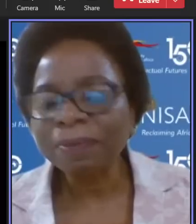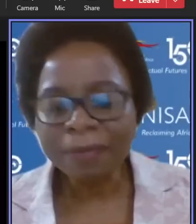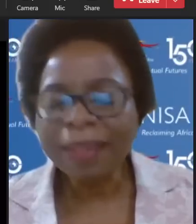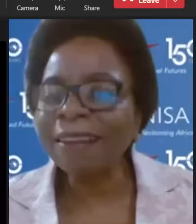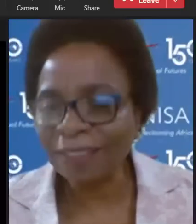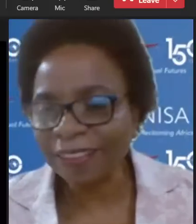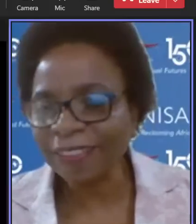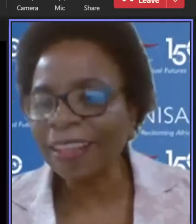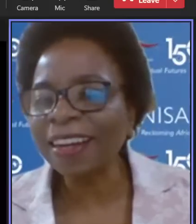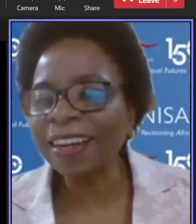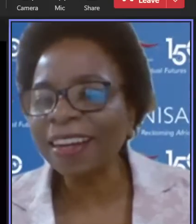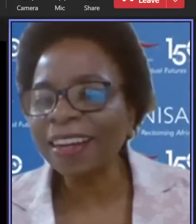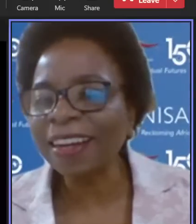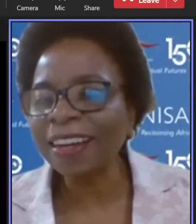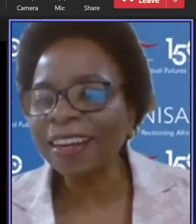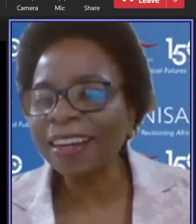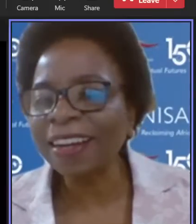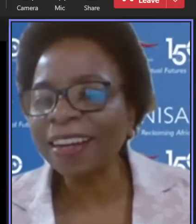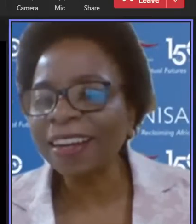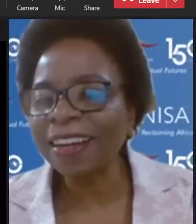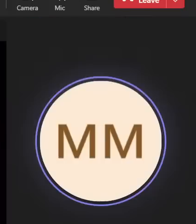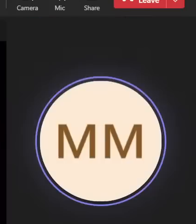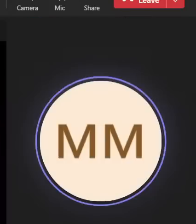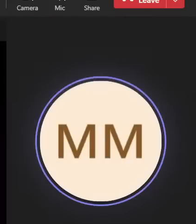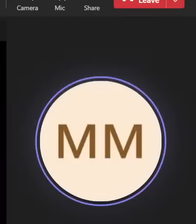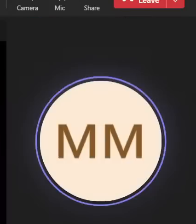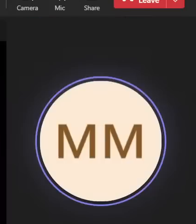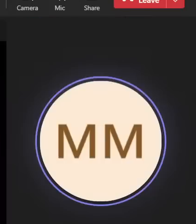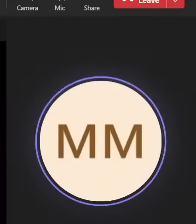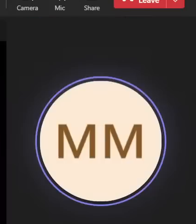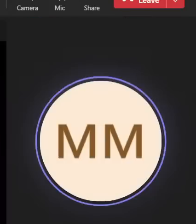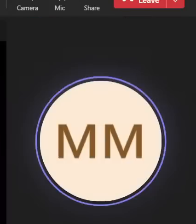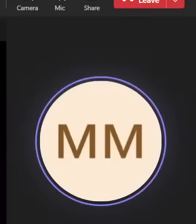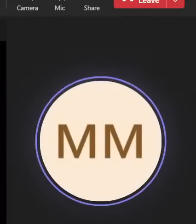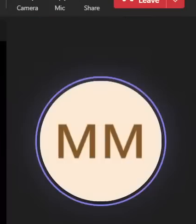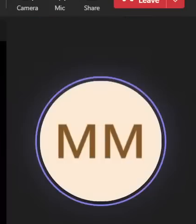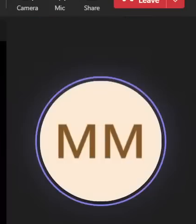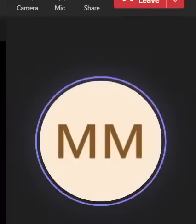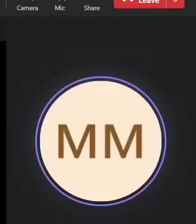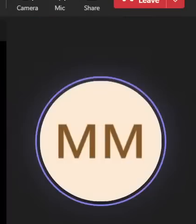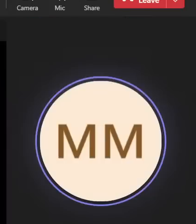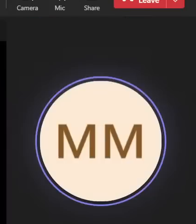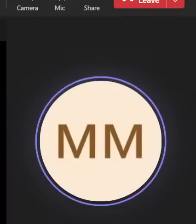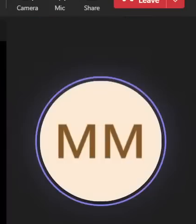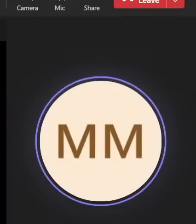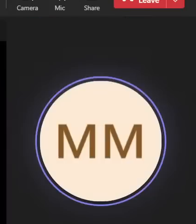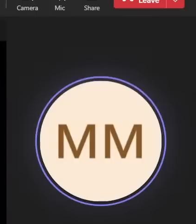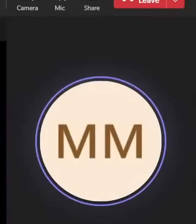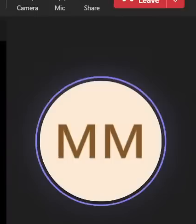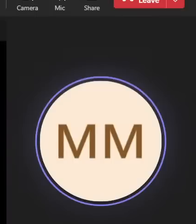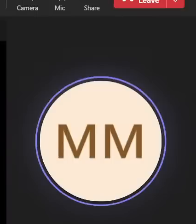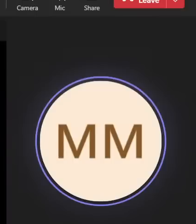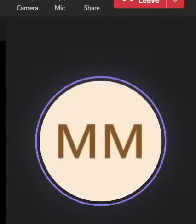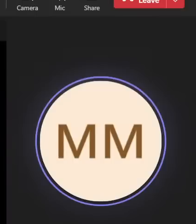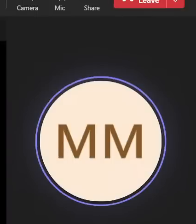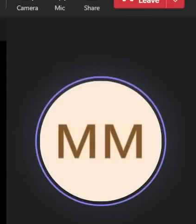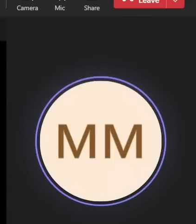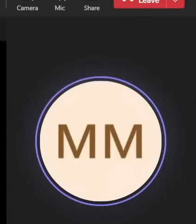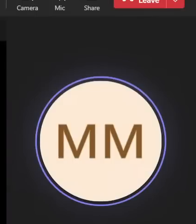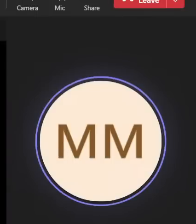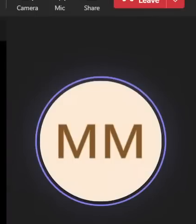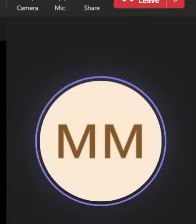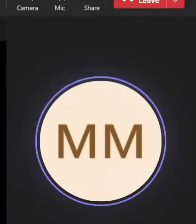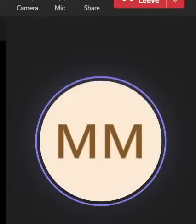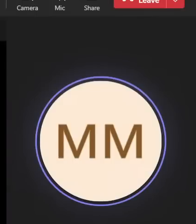applying, registering. Then the second walk, you are able to make sure that